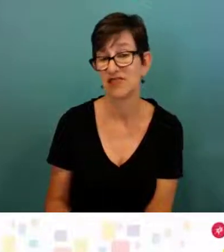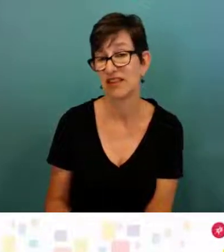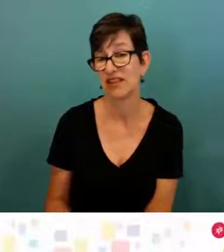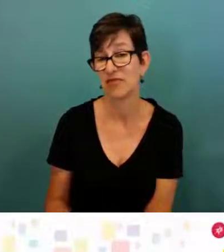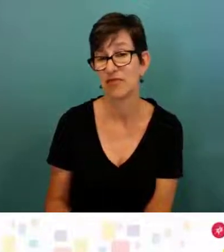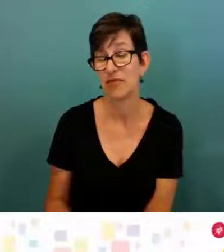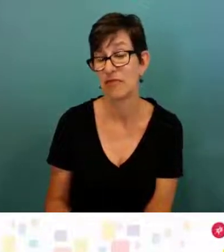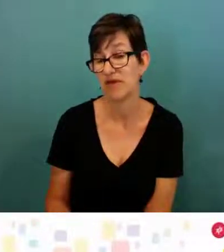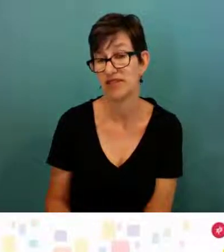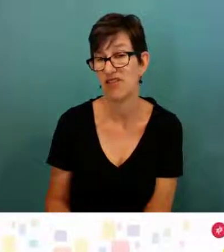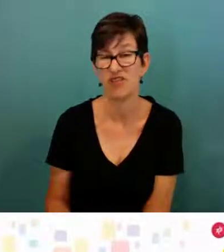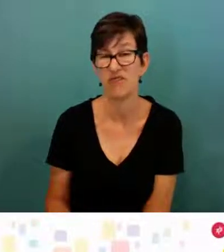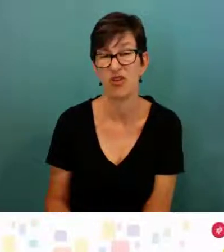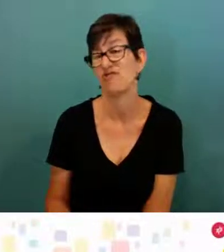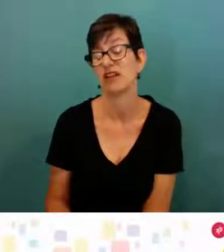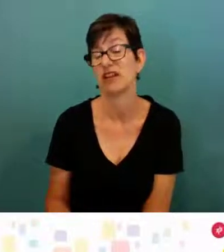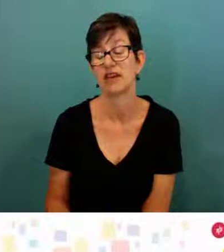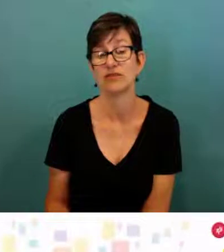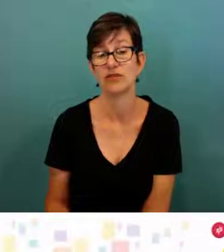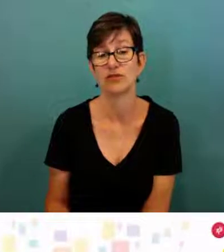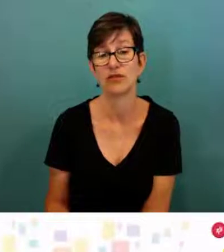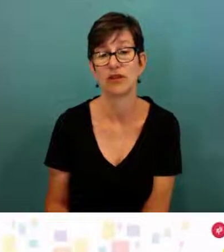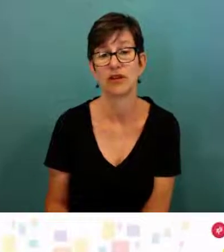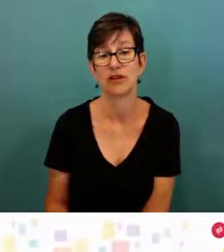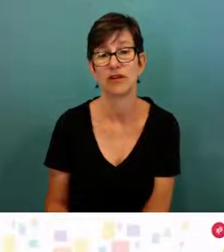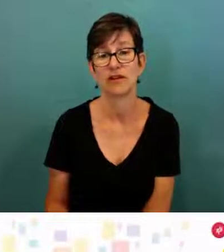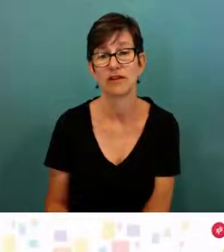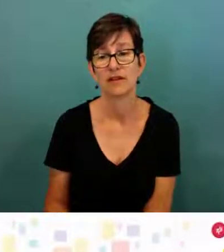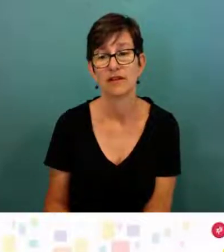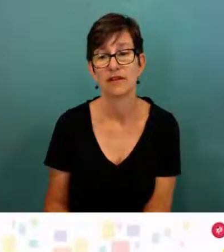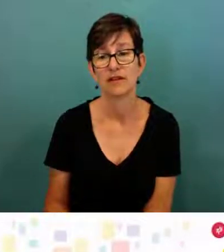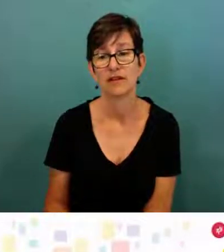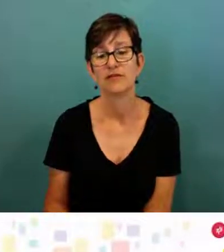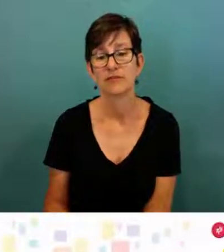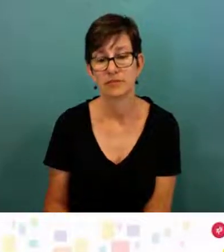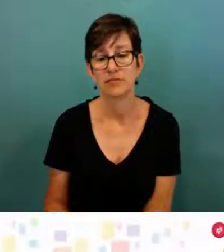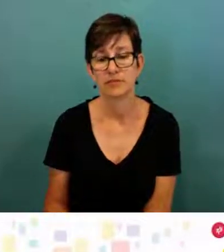performance, and that's really the best and only mode really that you can do it.